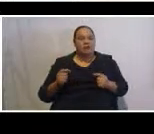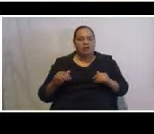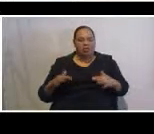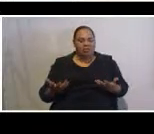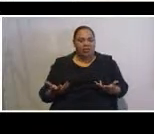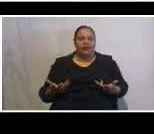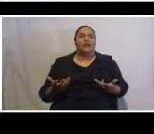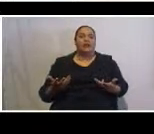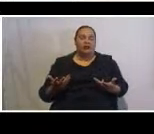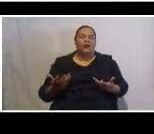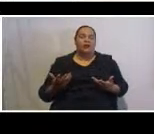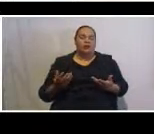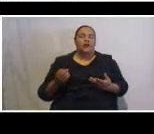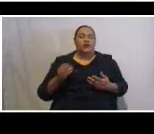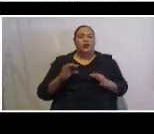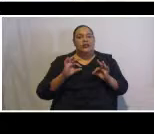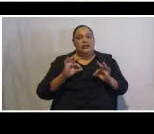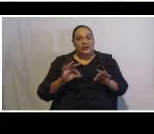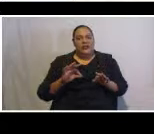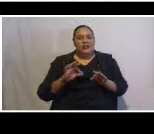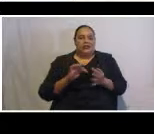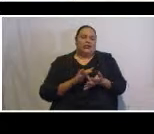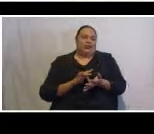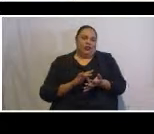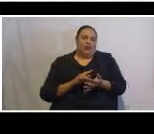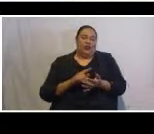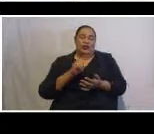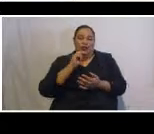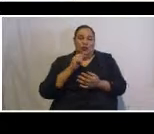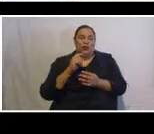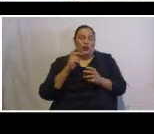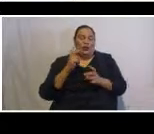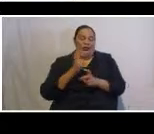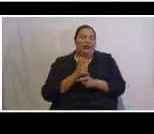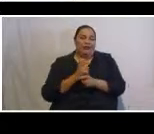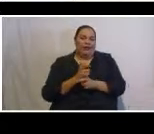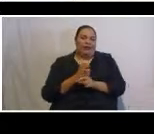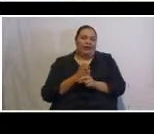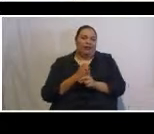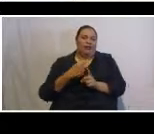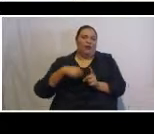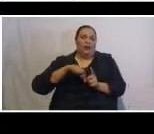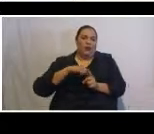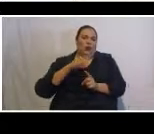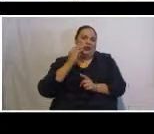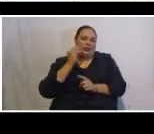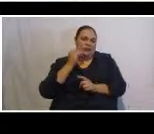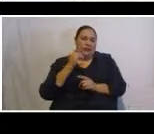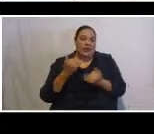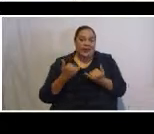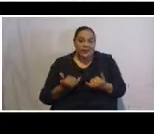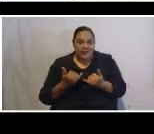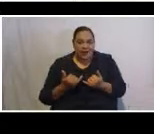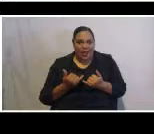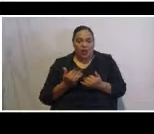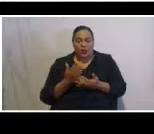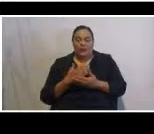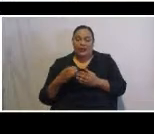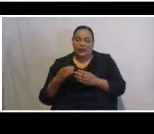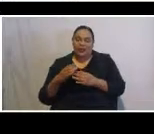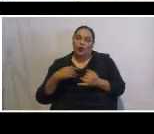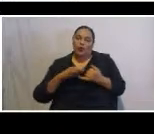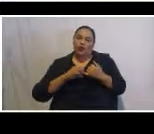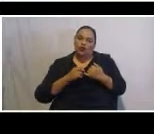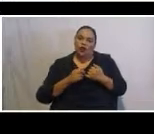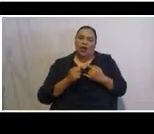it. So this is a situation, it's a vicious circle that all of us are in. Right now, as the sector, we're trying to